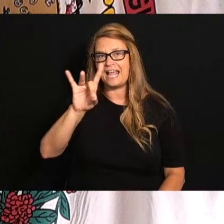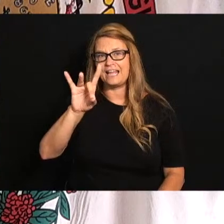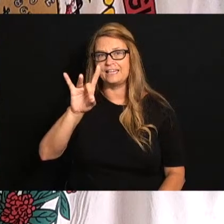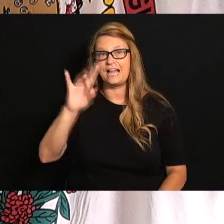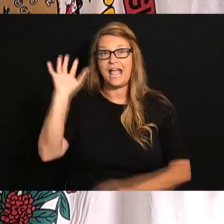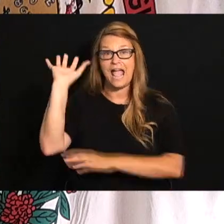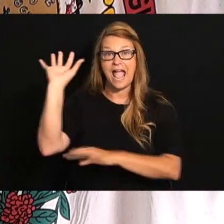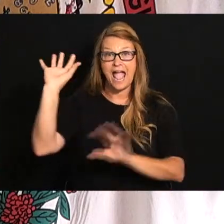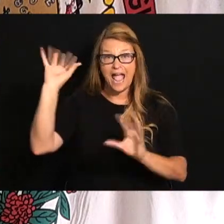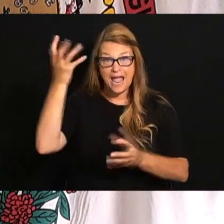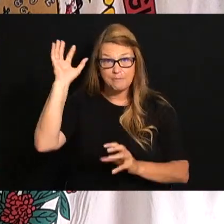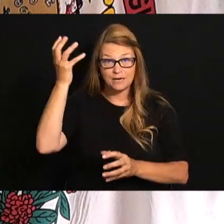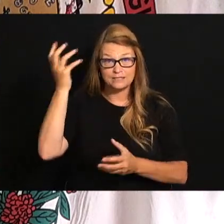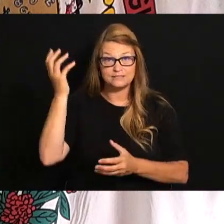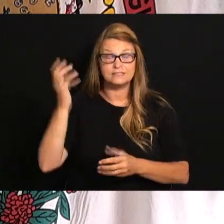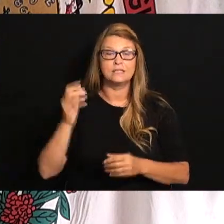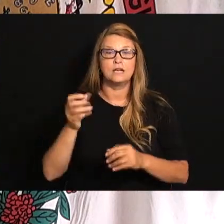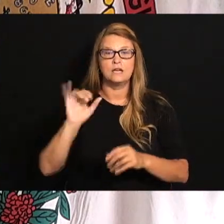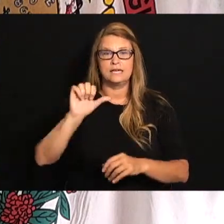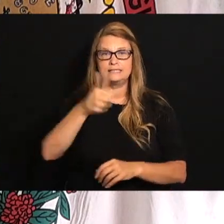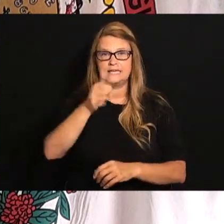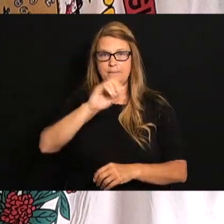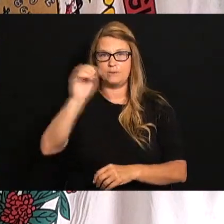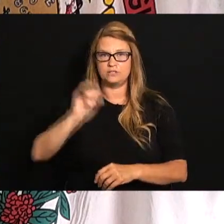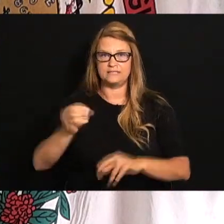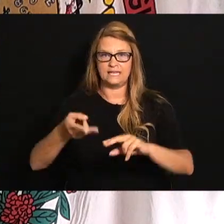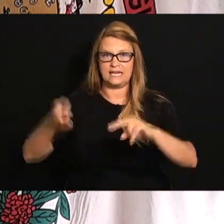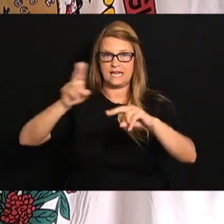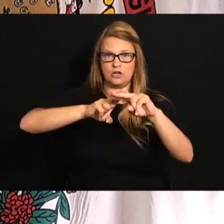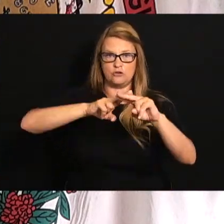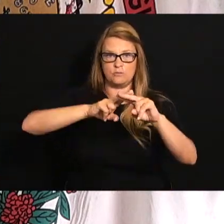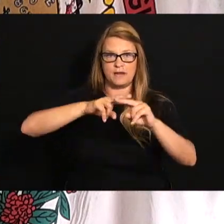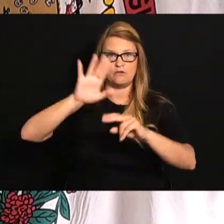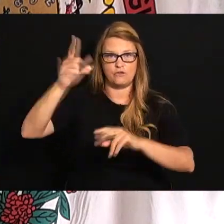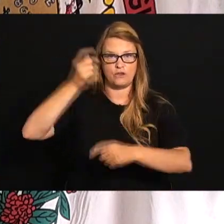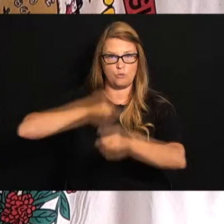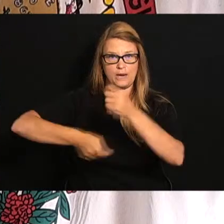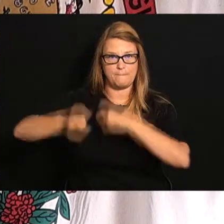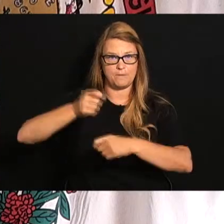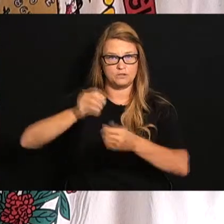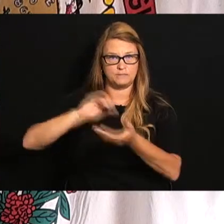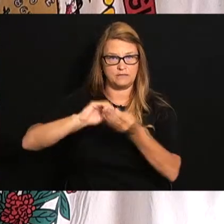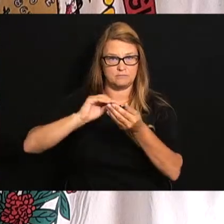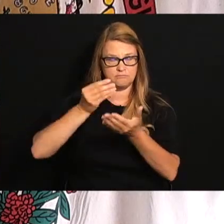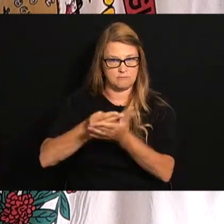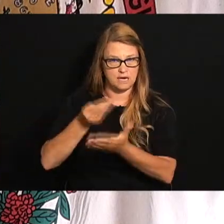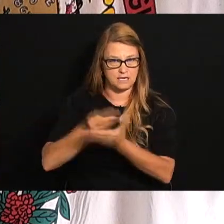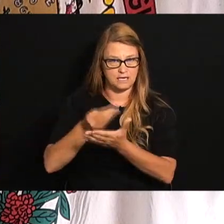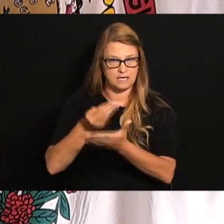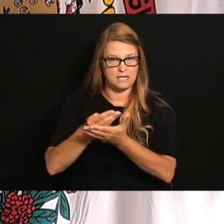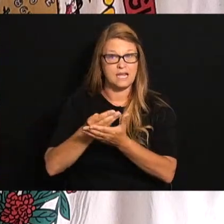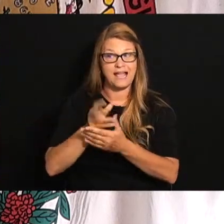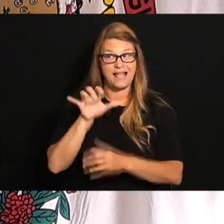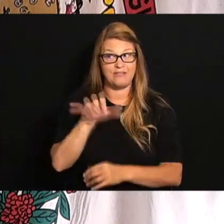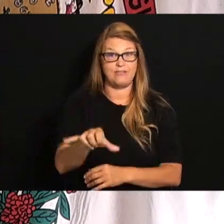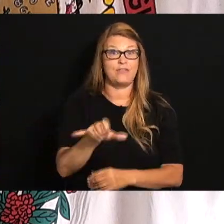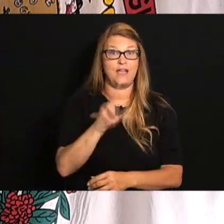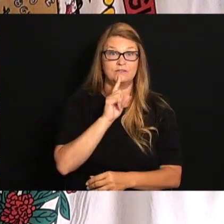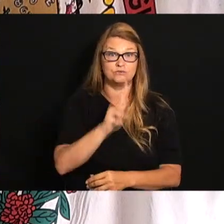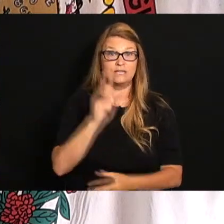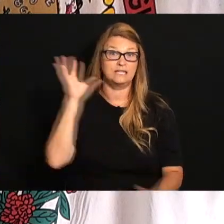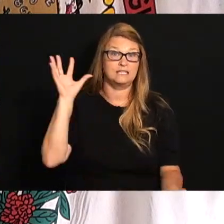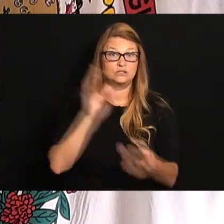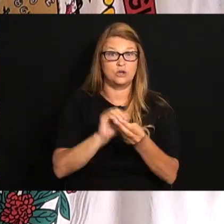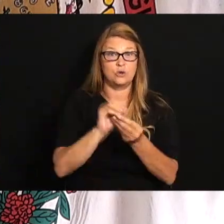providers with a 10% increase in their reimbursement rates. And you know, that really is a total